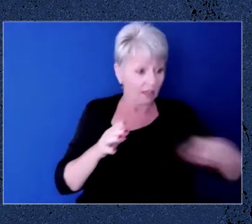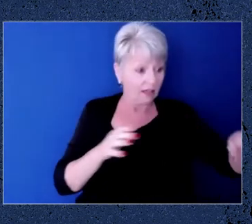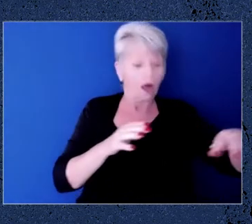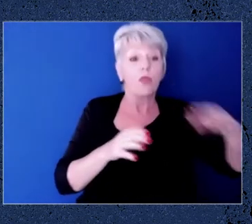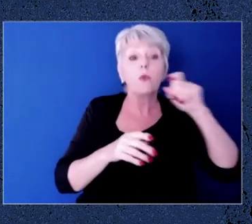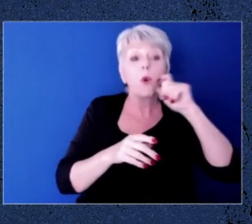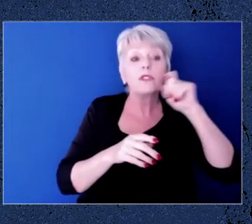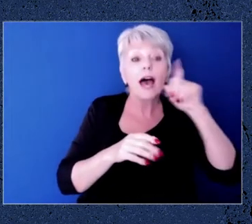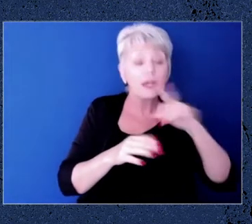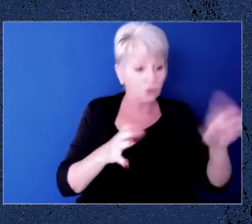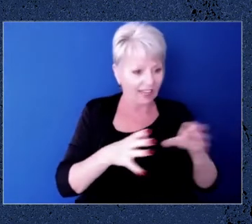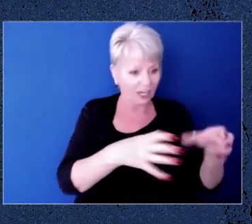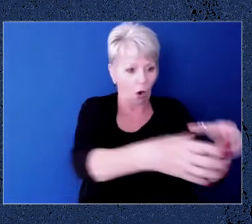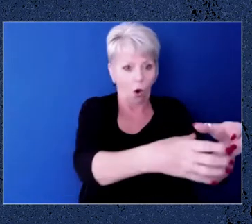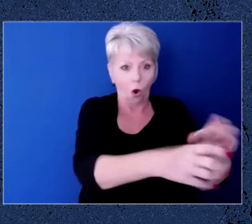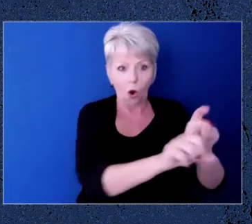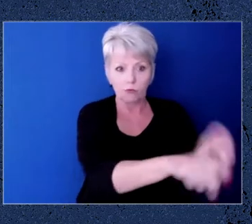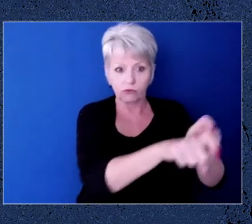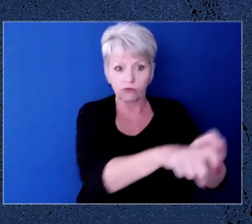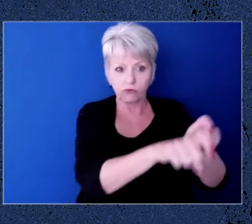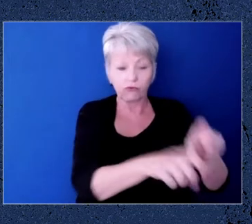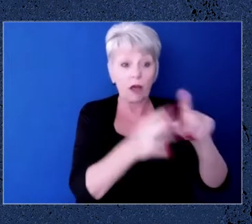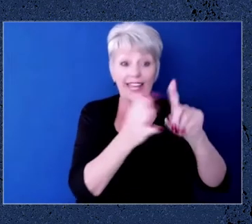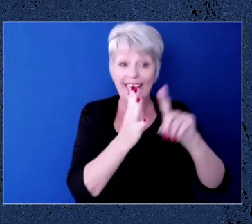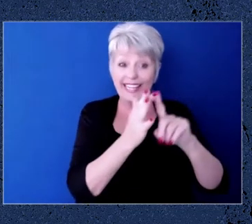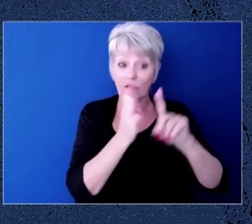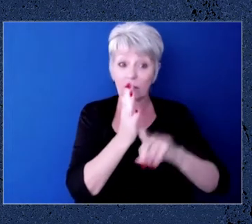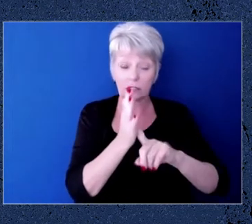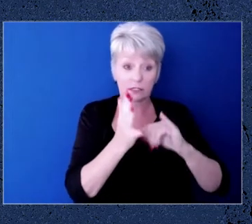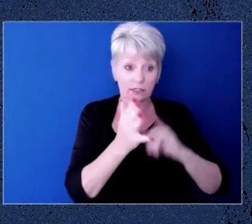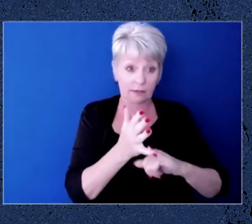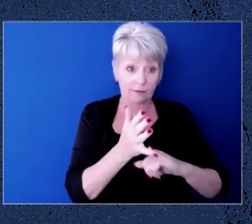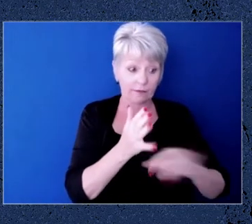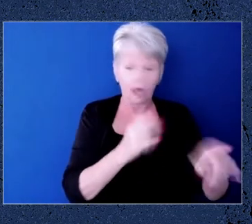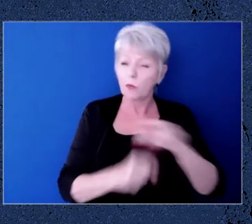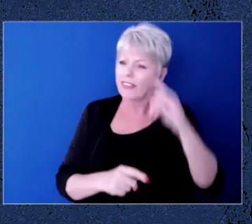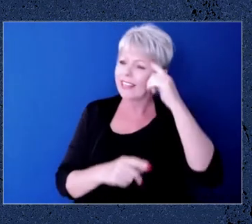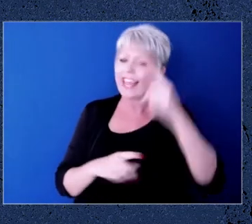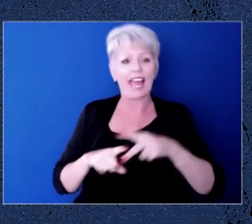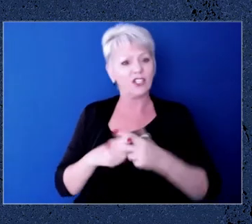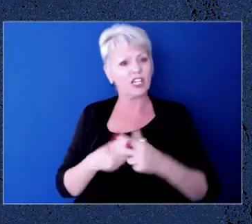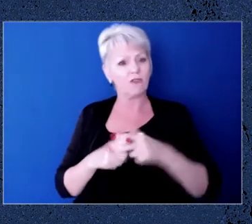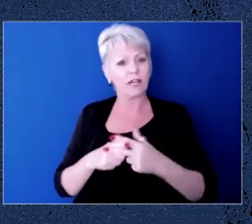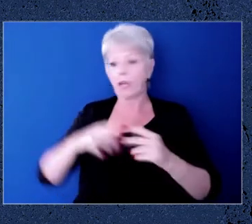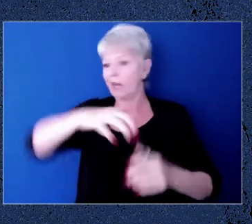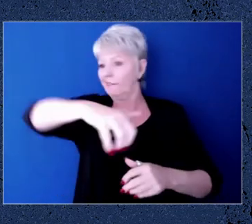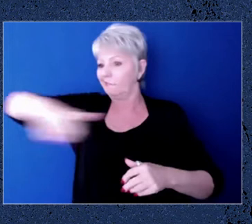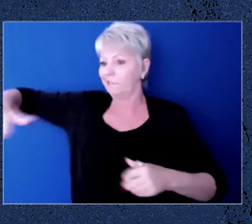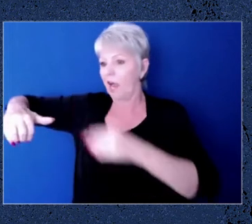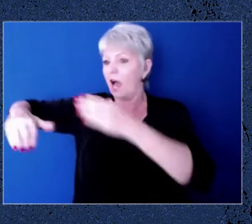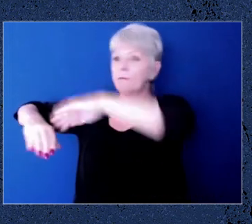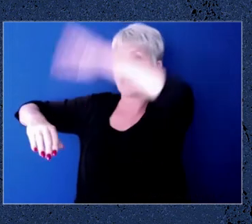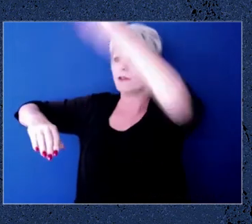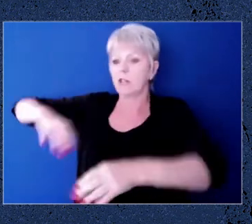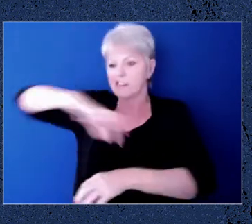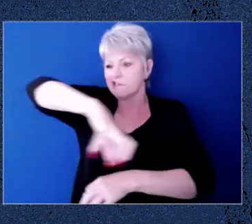just really, it showed, we think that great engineering feats are the removal of half a mountain and the construction of a giant